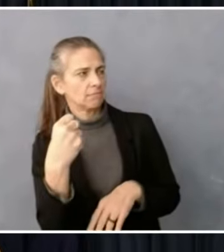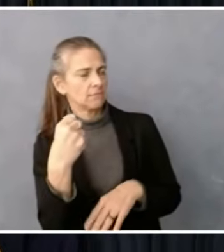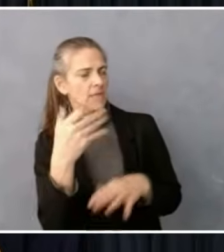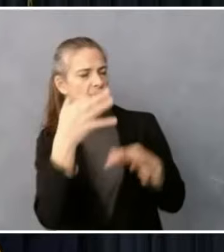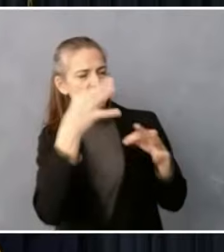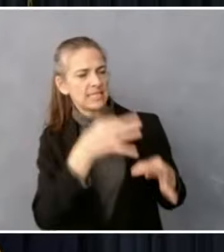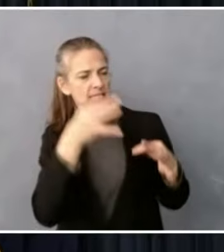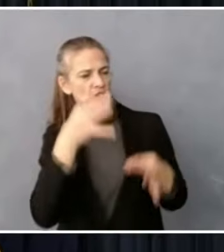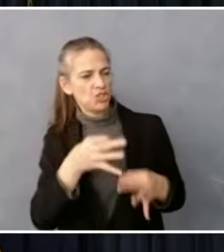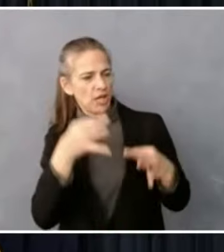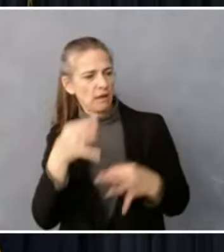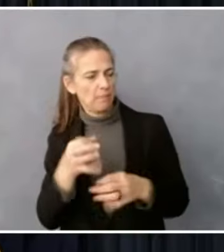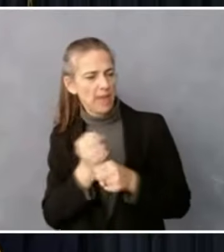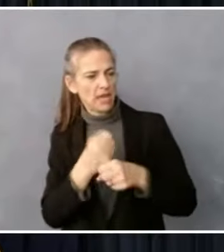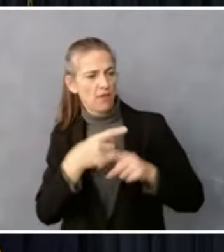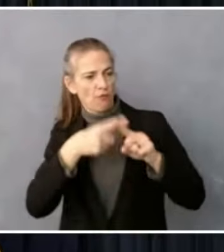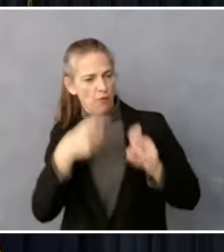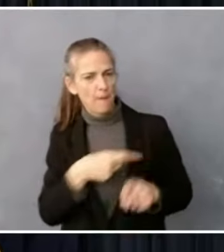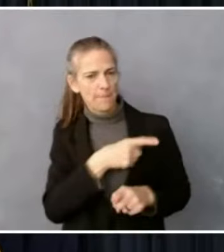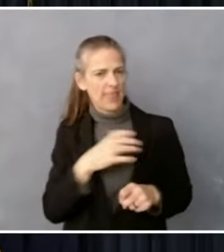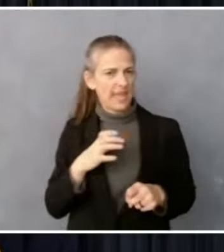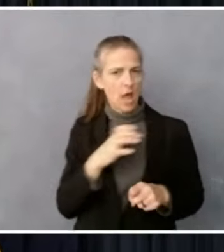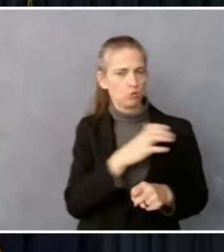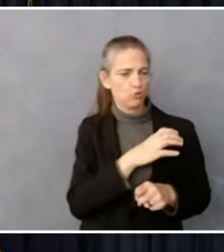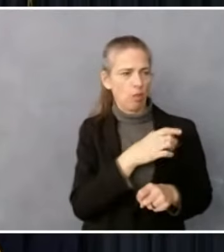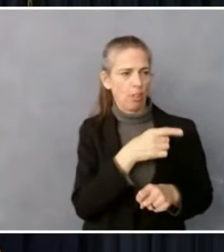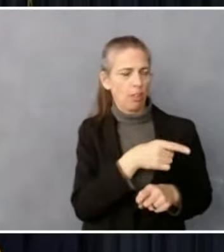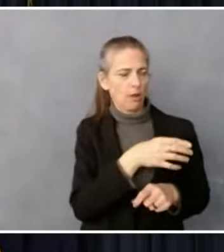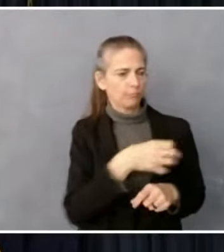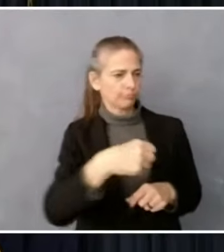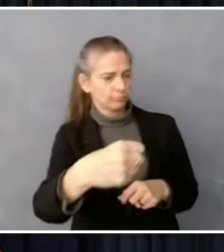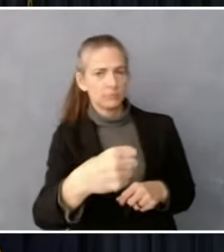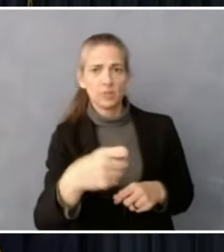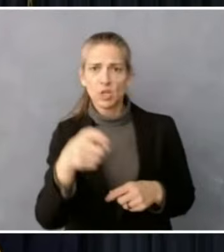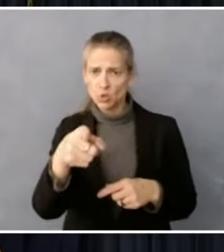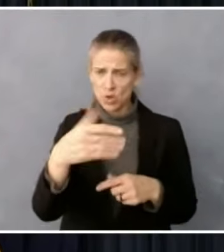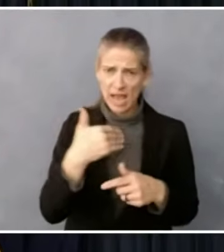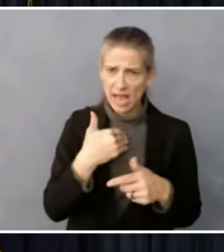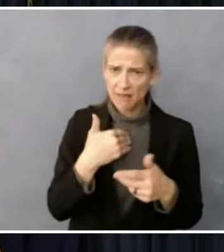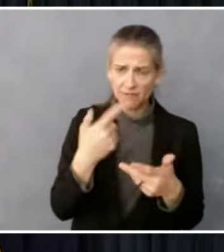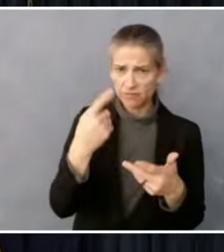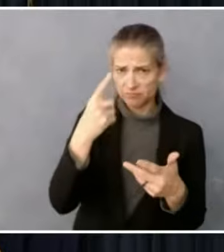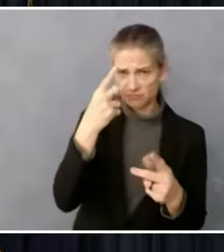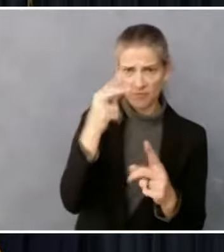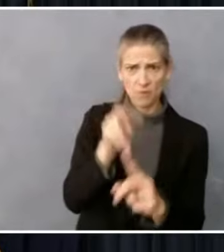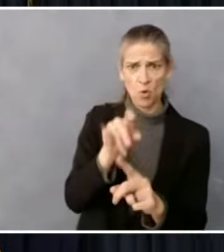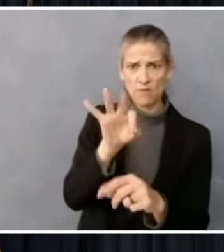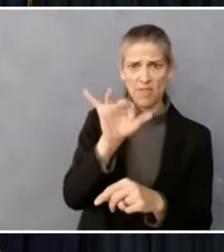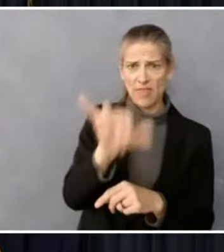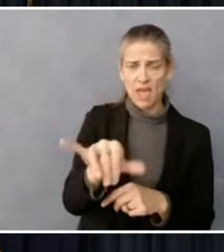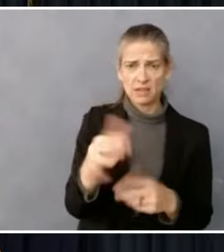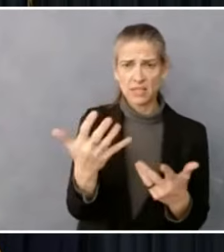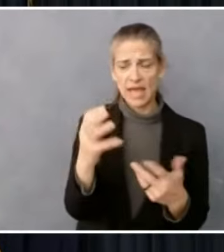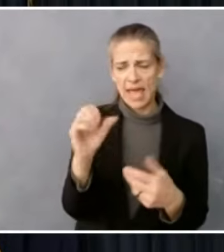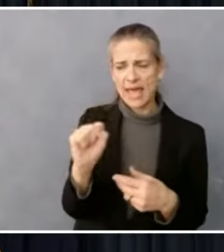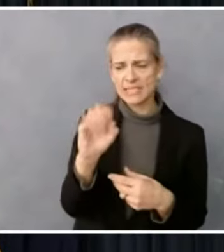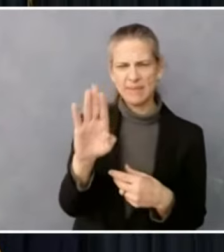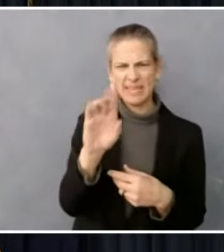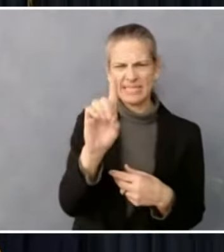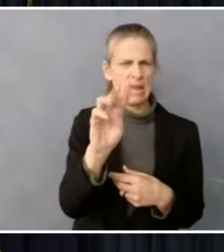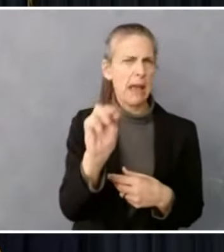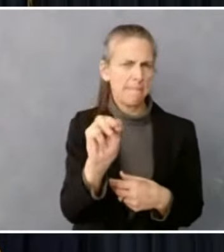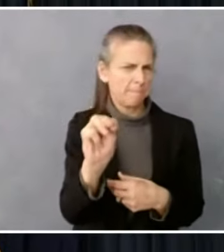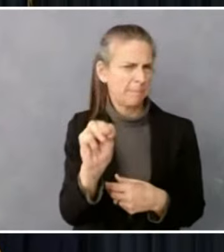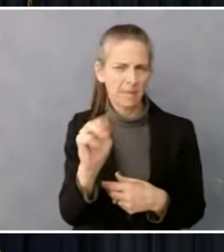decision-making from those councils. I wondered if you had a position on that. Certainly SBDMs have been around since